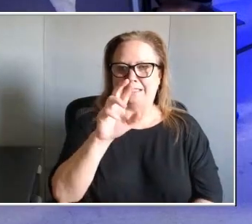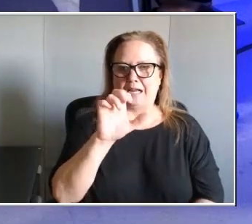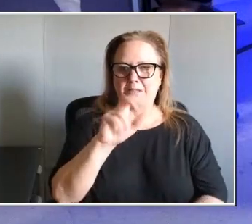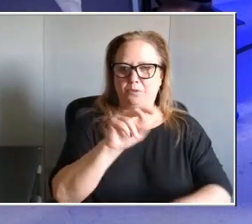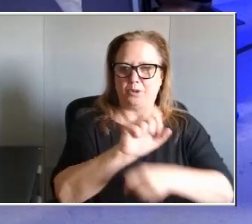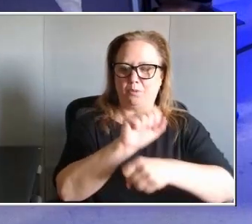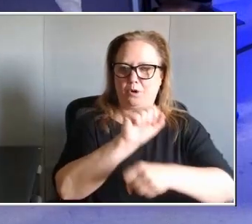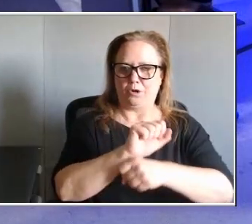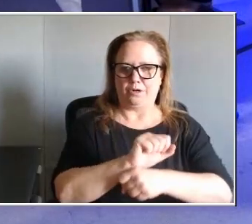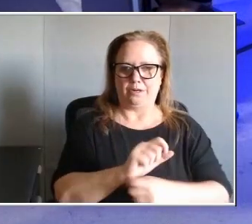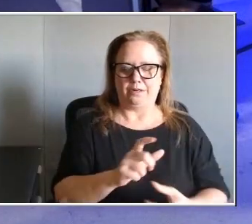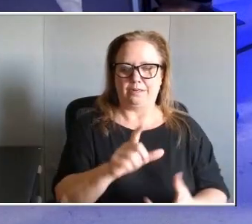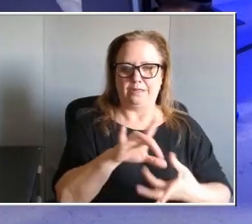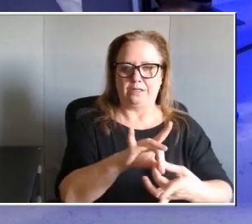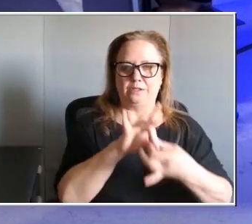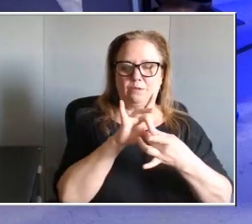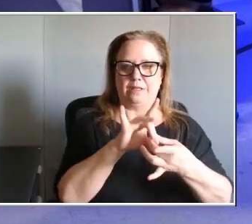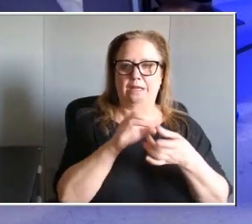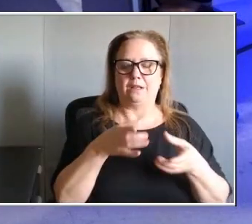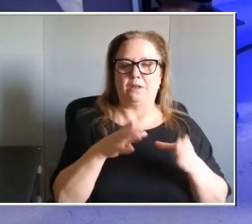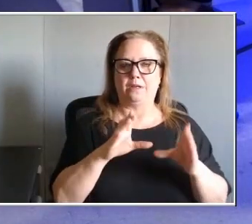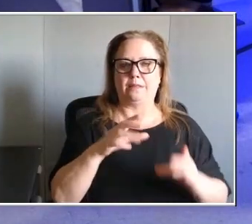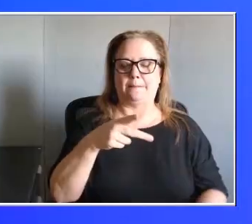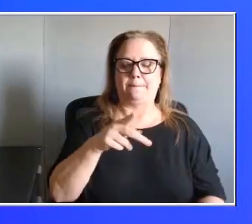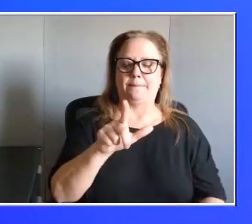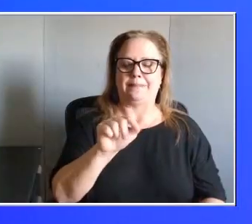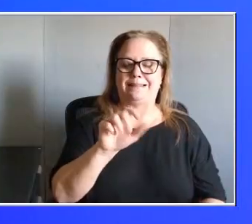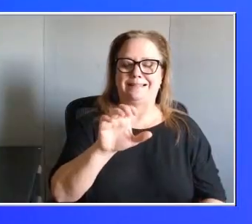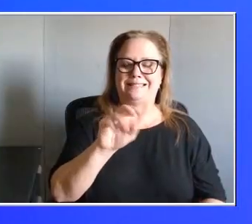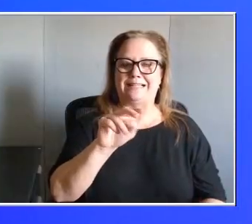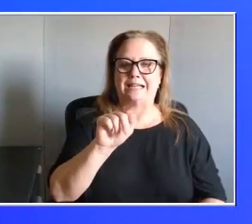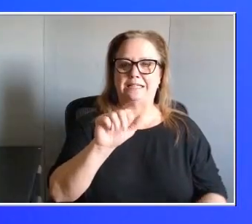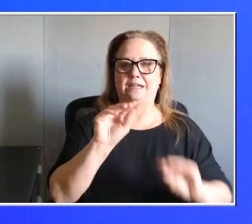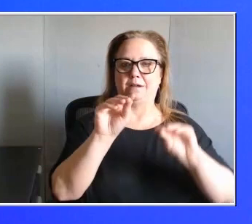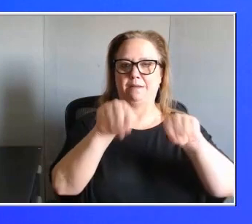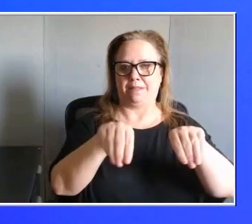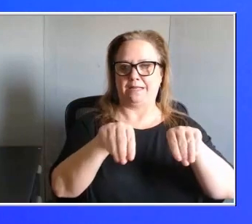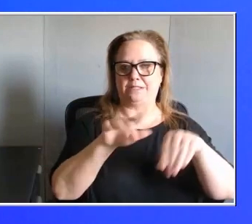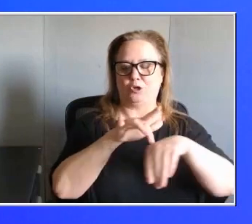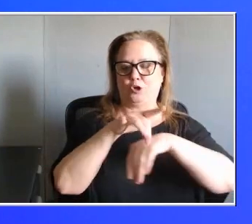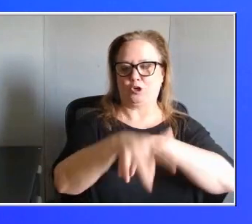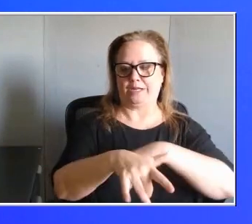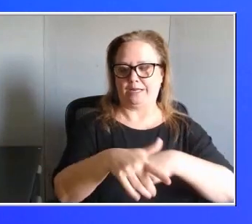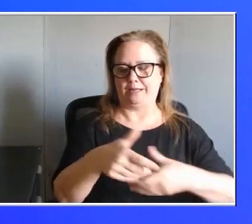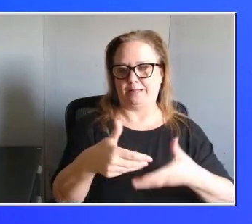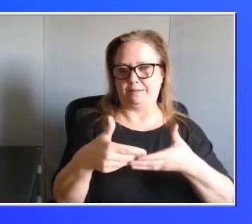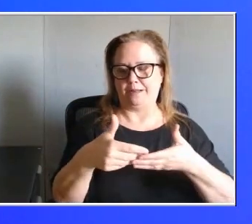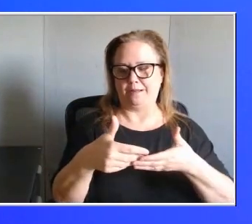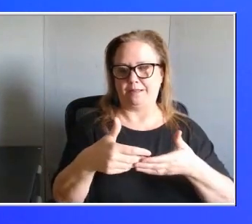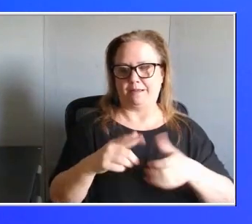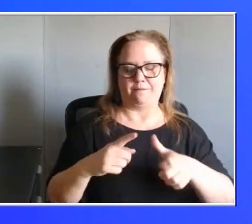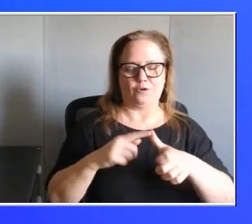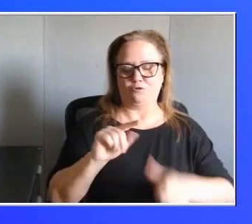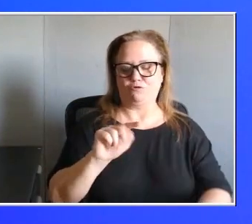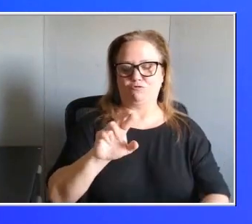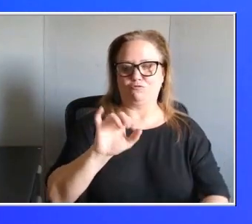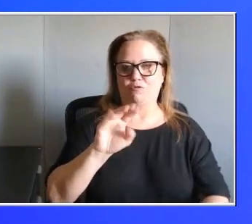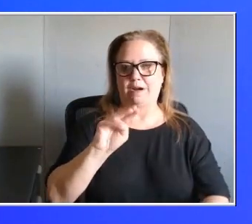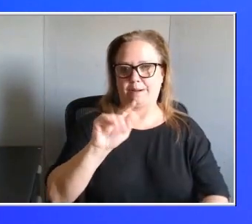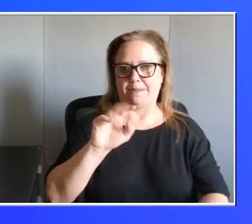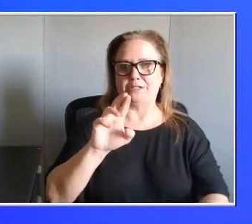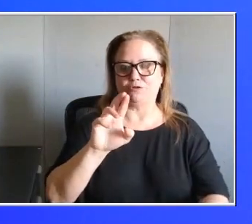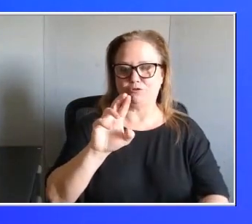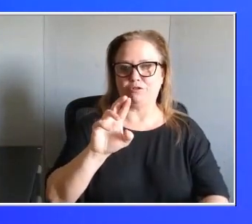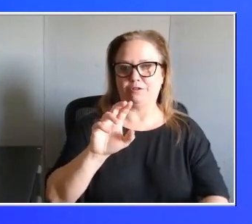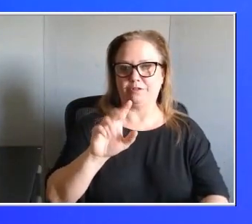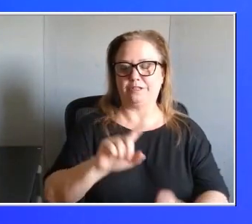preeclampsia? Yeah, it has to do with the way that placenta implants really early on in pregnancy in that first trimester. It kind of changes some